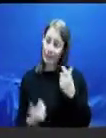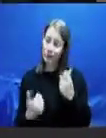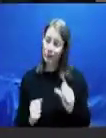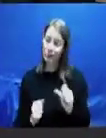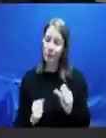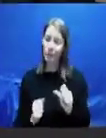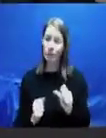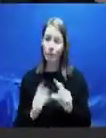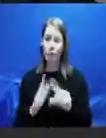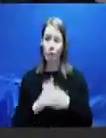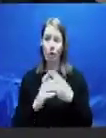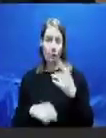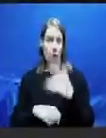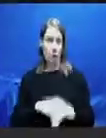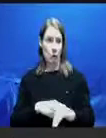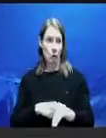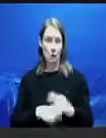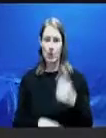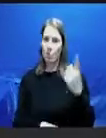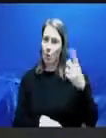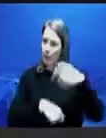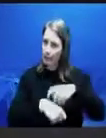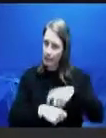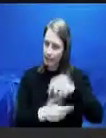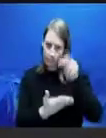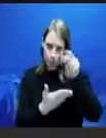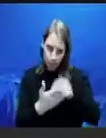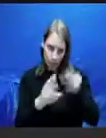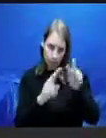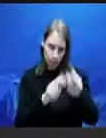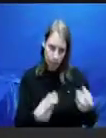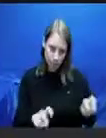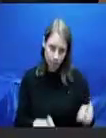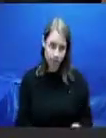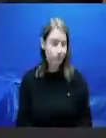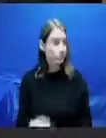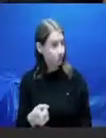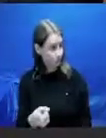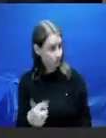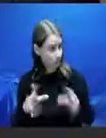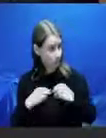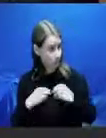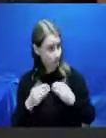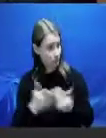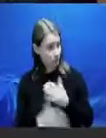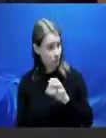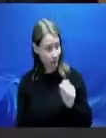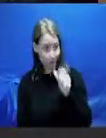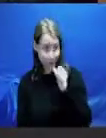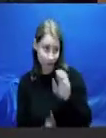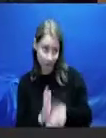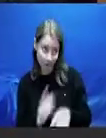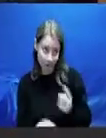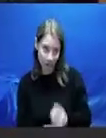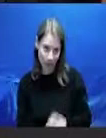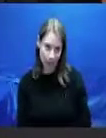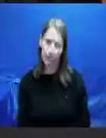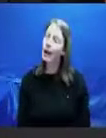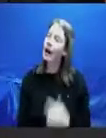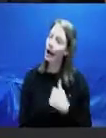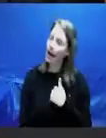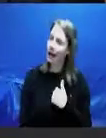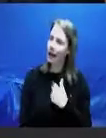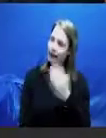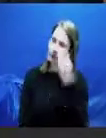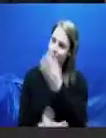lot. Now, adopting these Common Core standards isn't going to be cheap, is it? What I try to say when I'm talking with districts is that it is